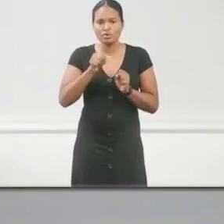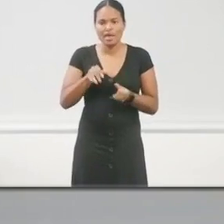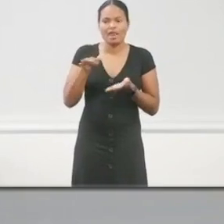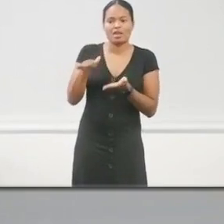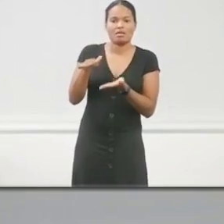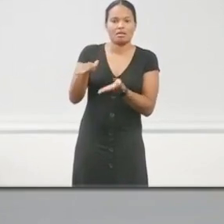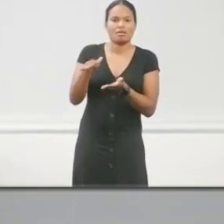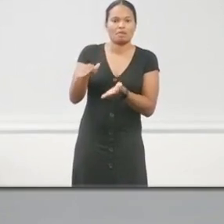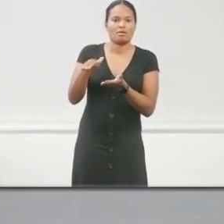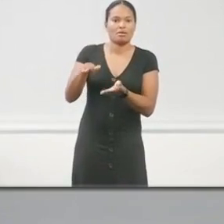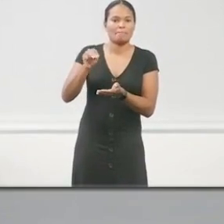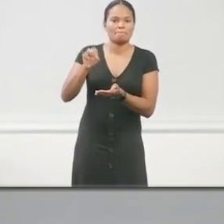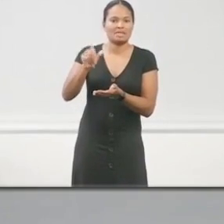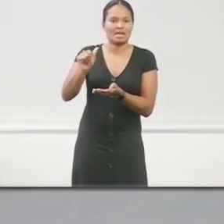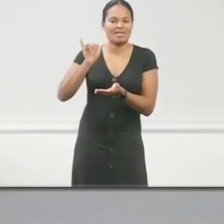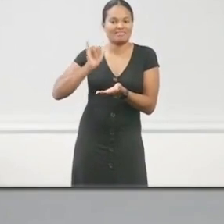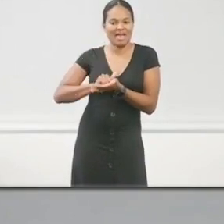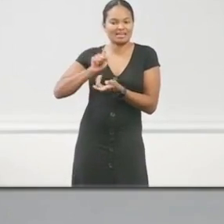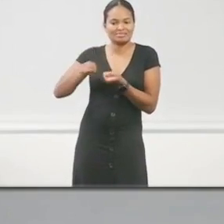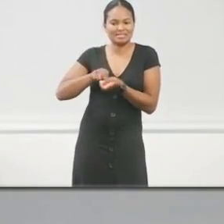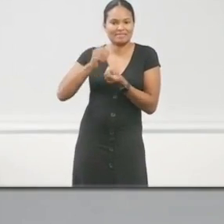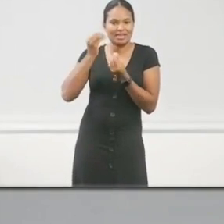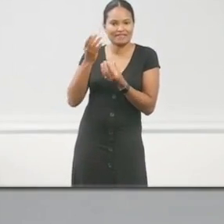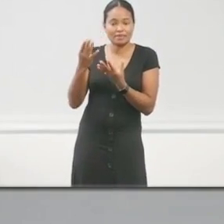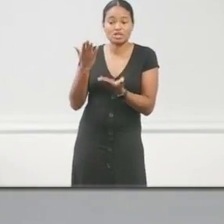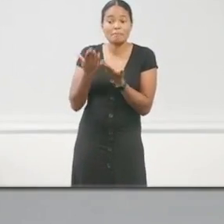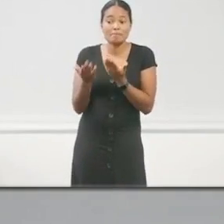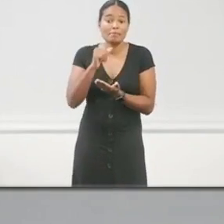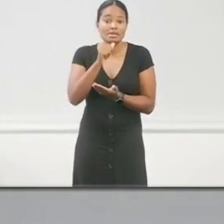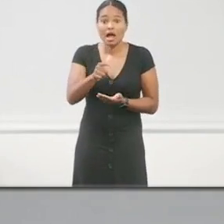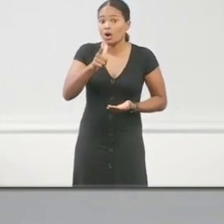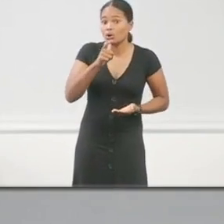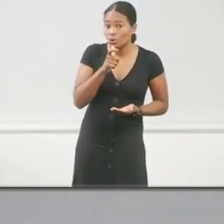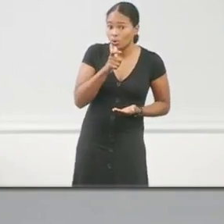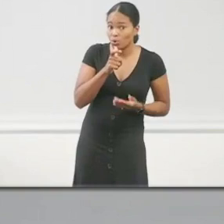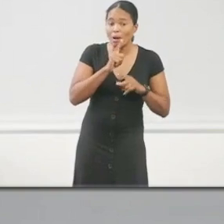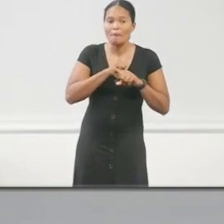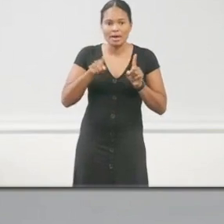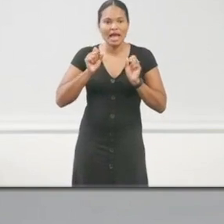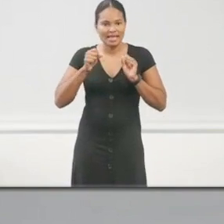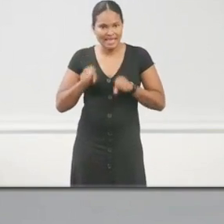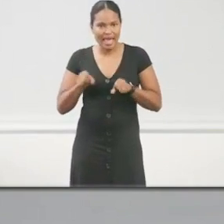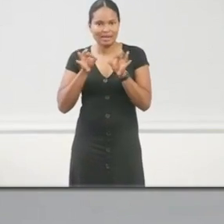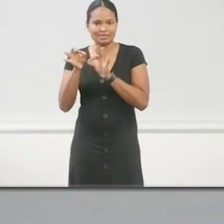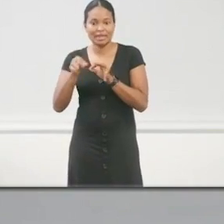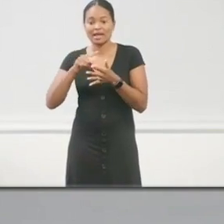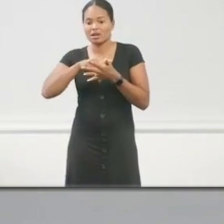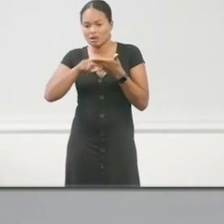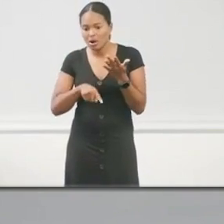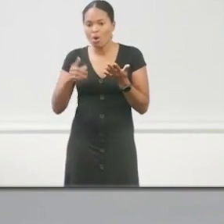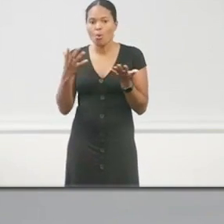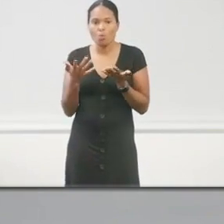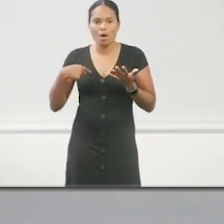information. I might not be able to tell you who it was, but I could tell you here's things that we do to protect our clients and